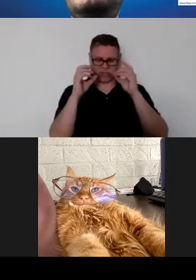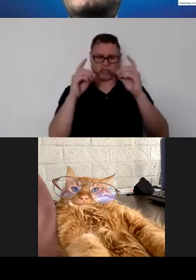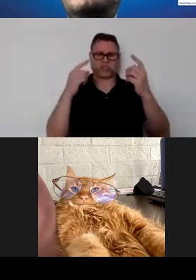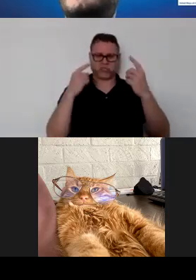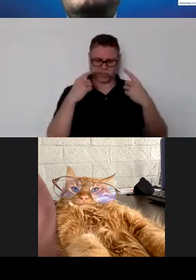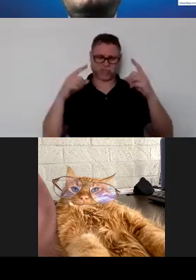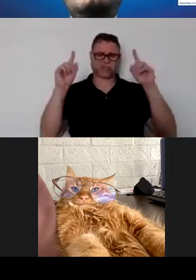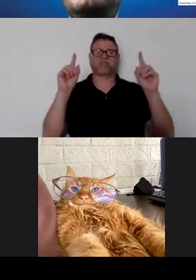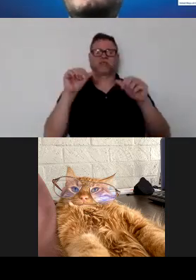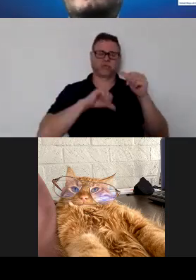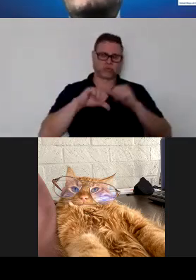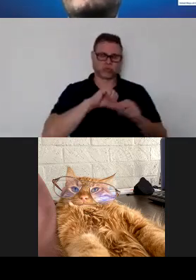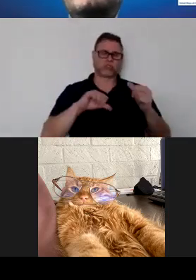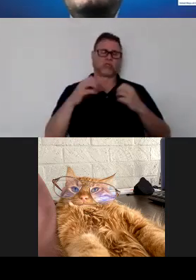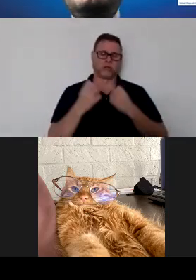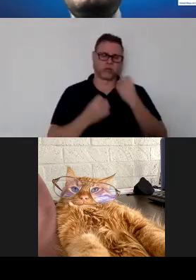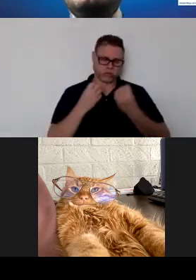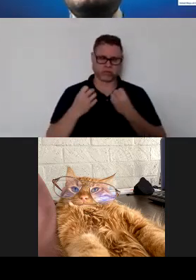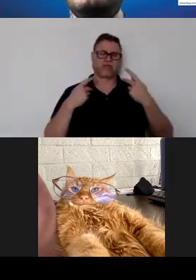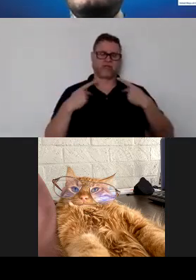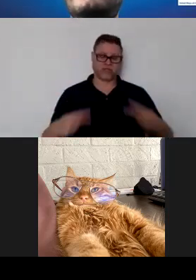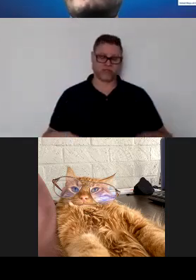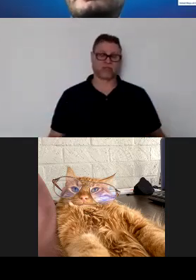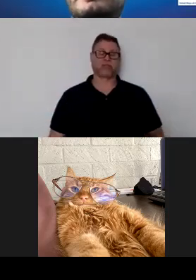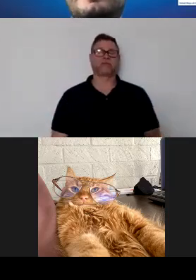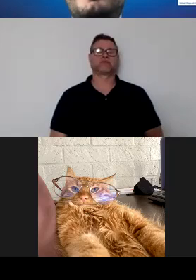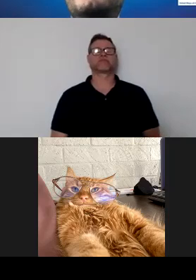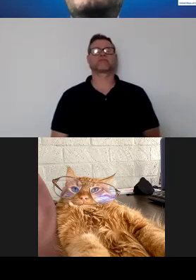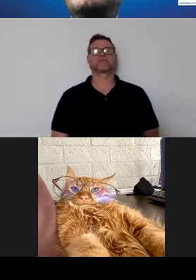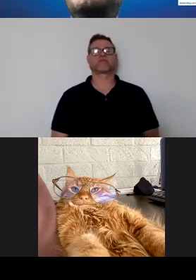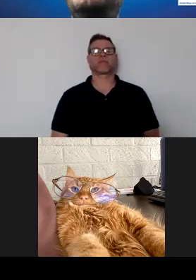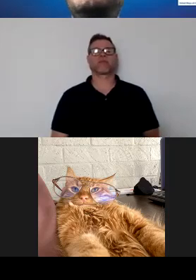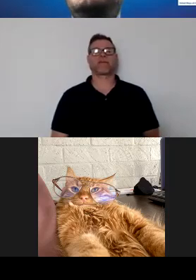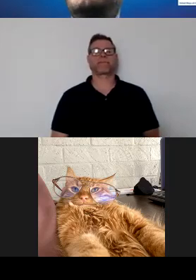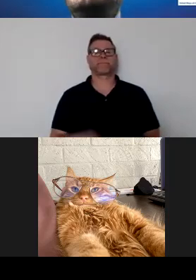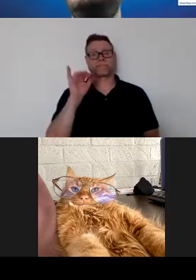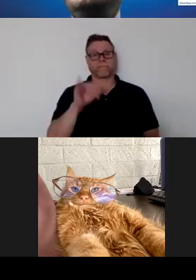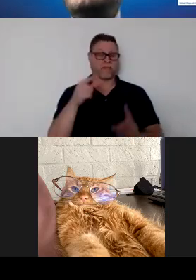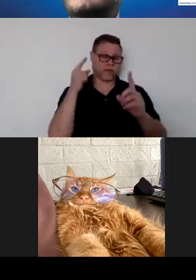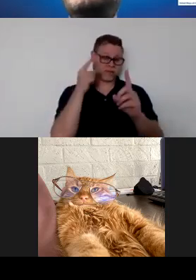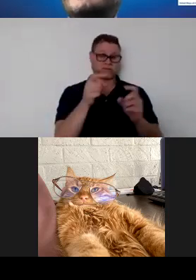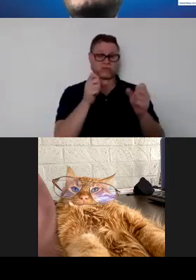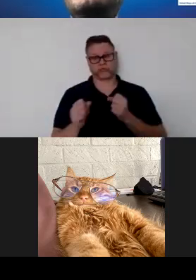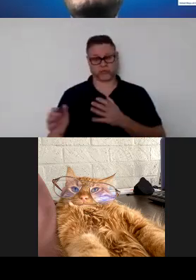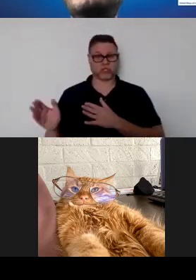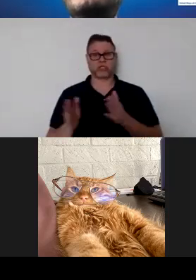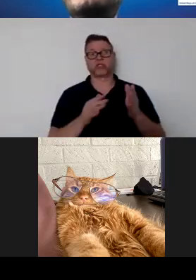success socially, emotionally, and physically. So those specific strategies are still being